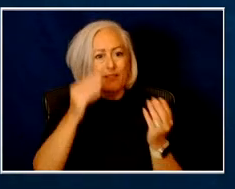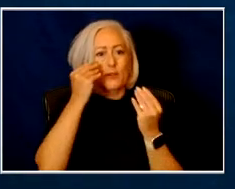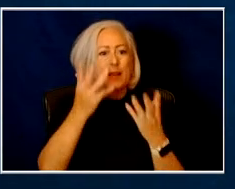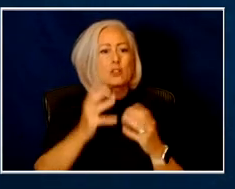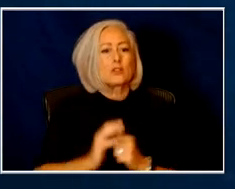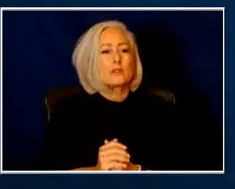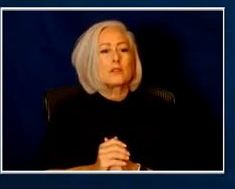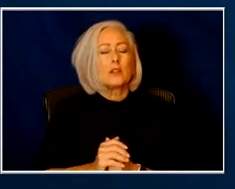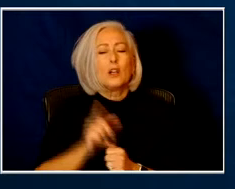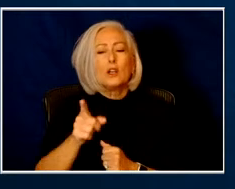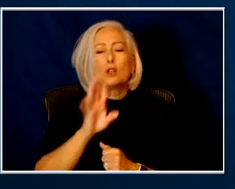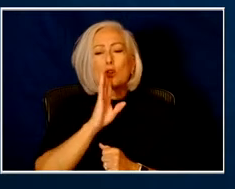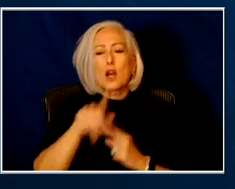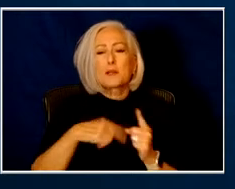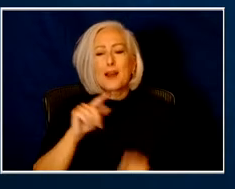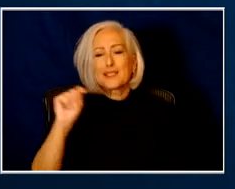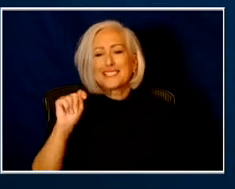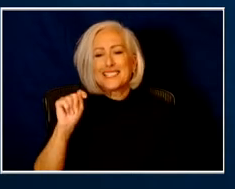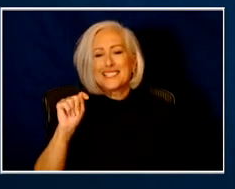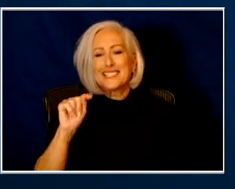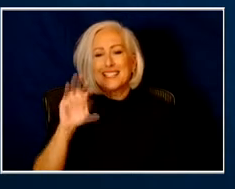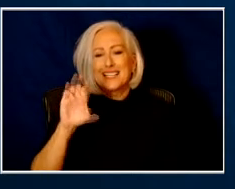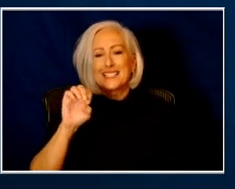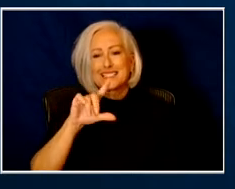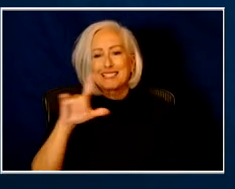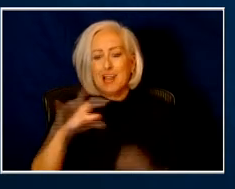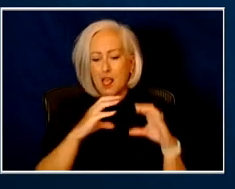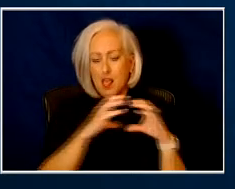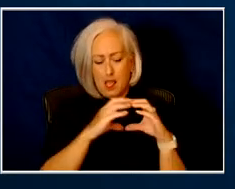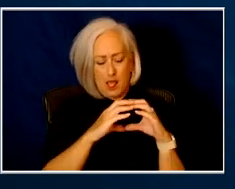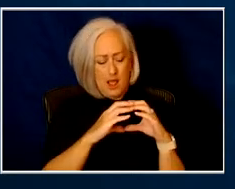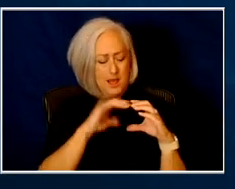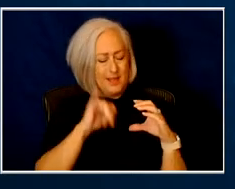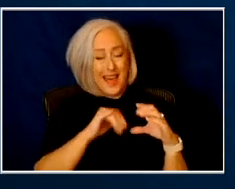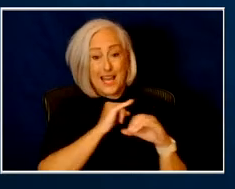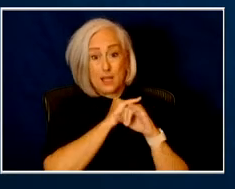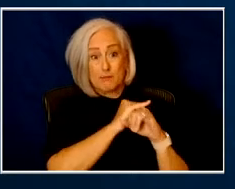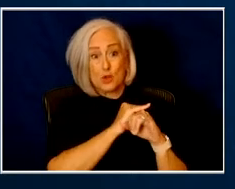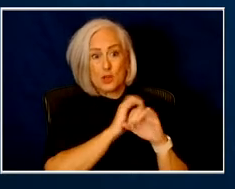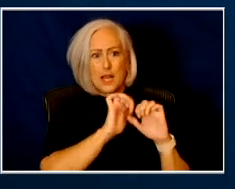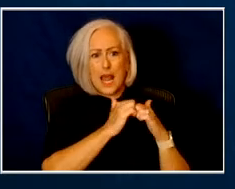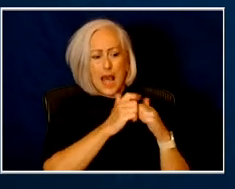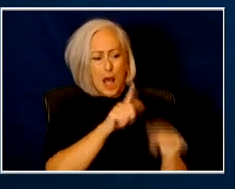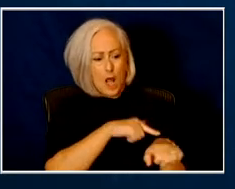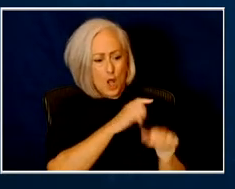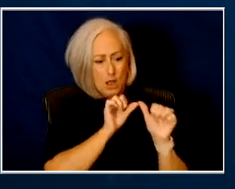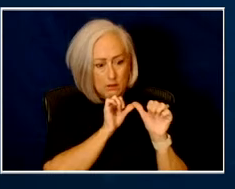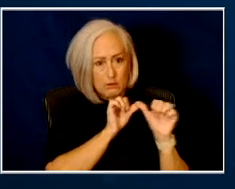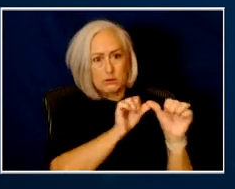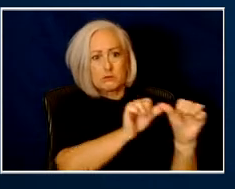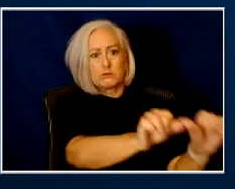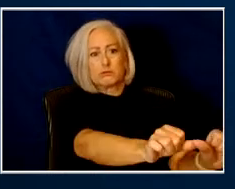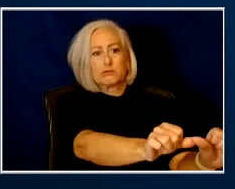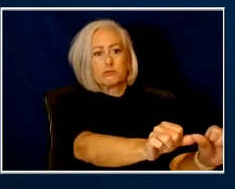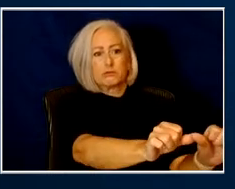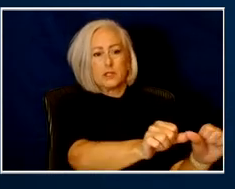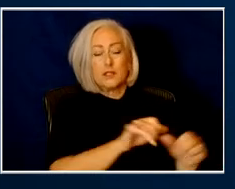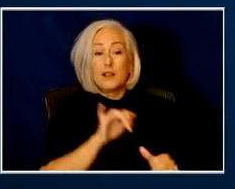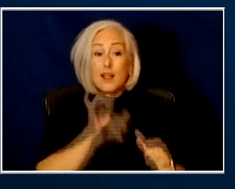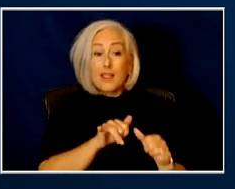cellular the T Cell immunity how long that lasts and I think that's important and vitally uh to vitally